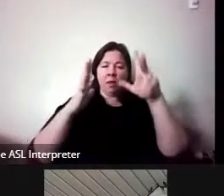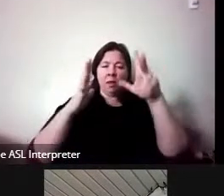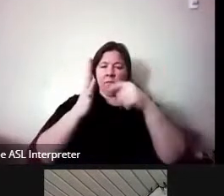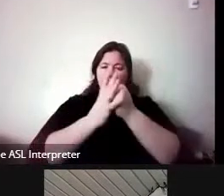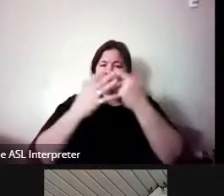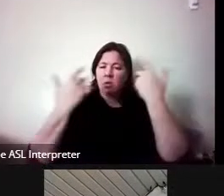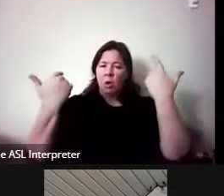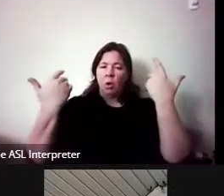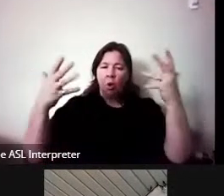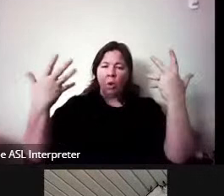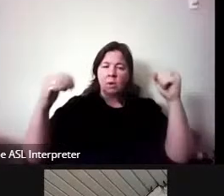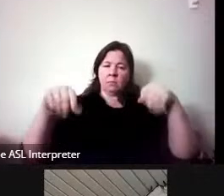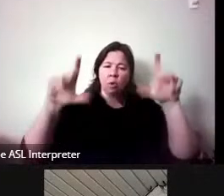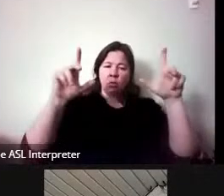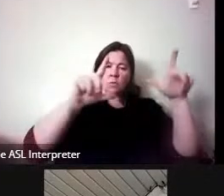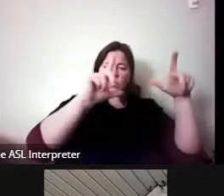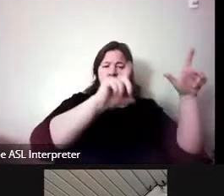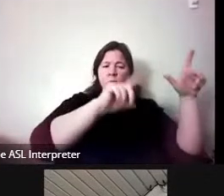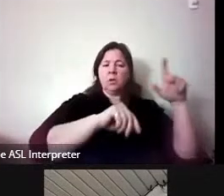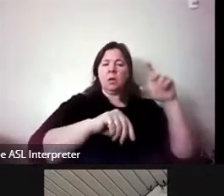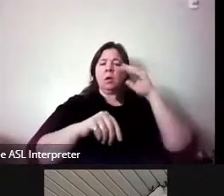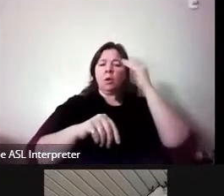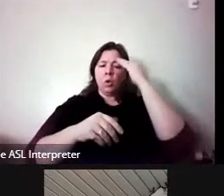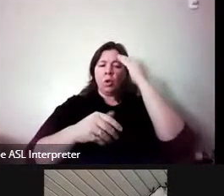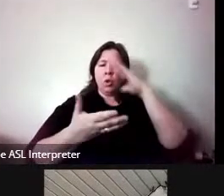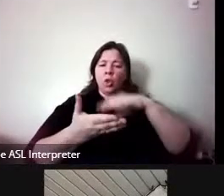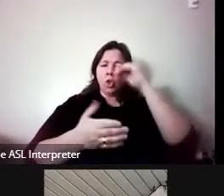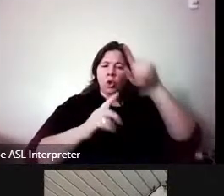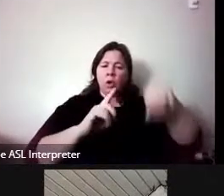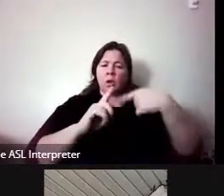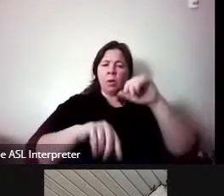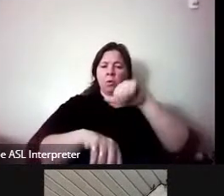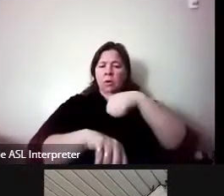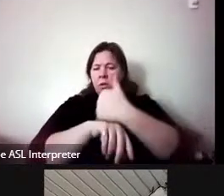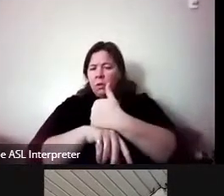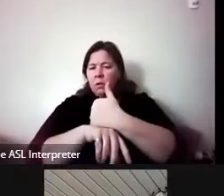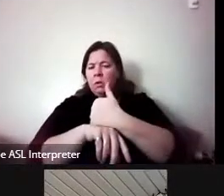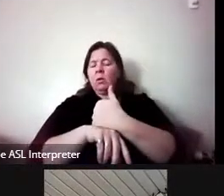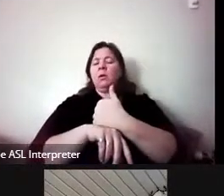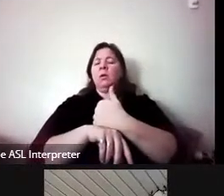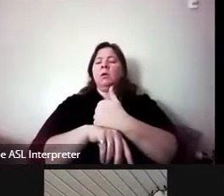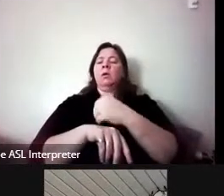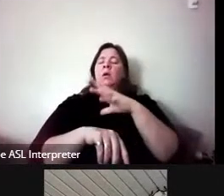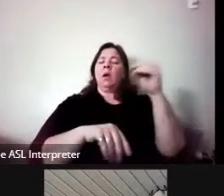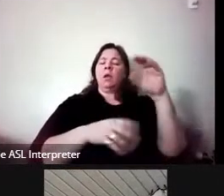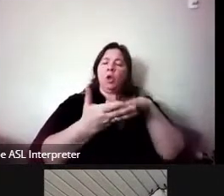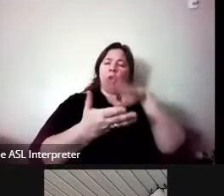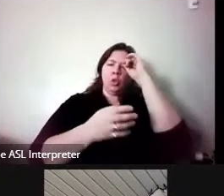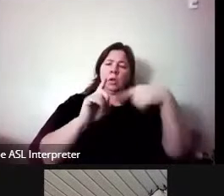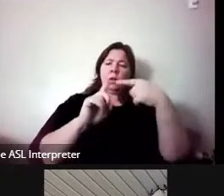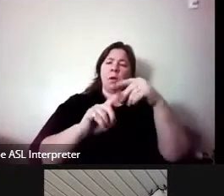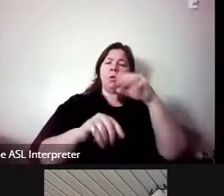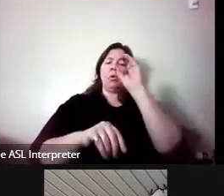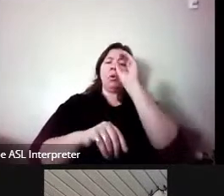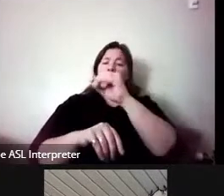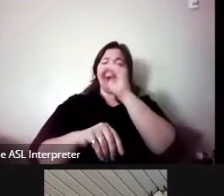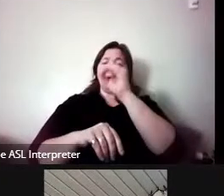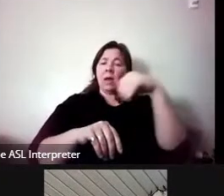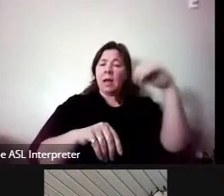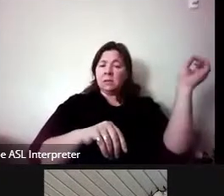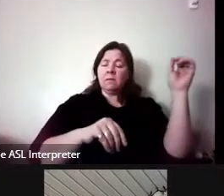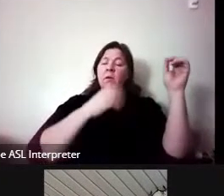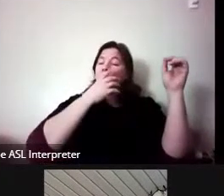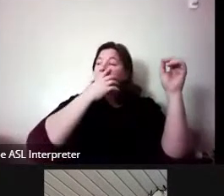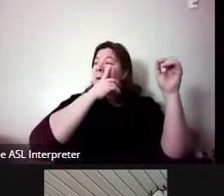there for you to be able to learn about the founders, for you to learn about Onpassive, for you to